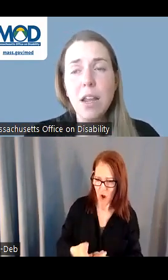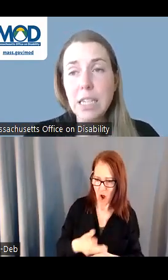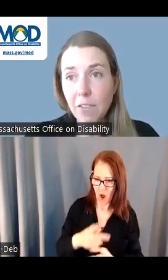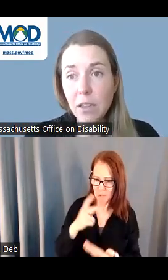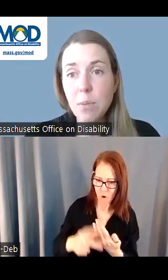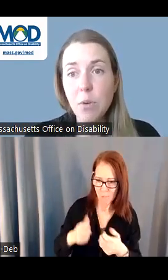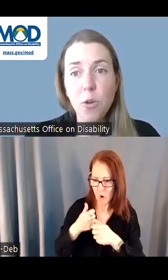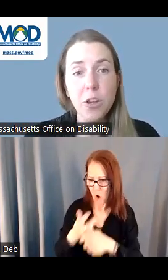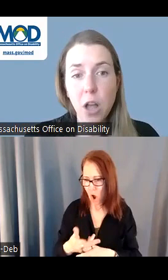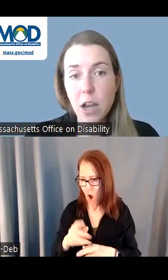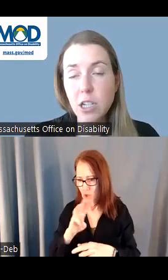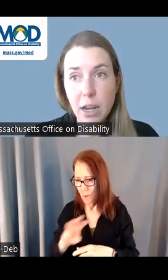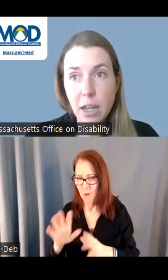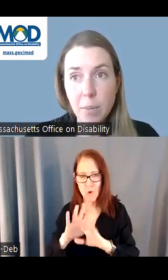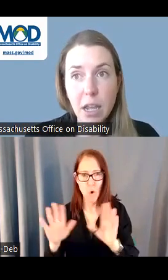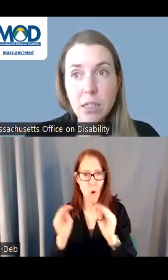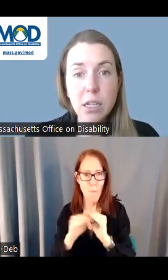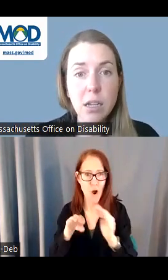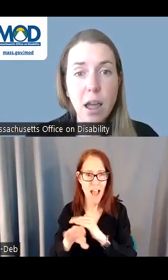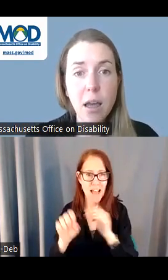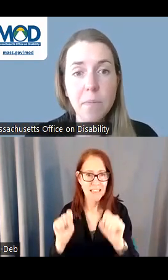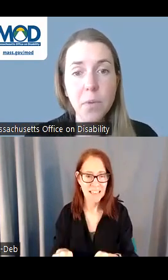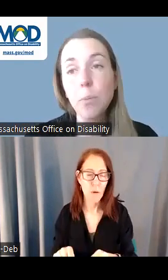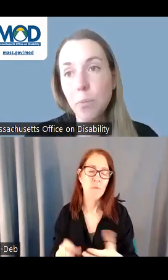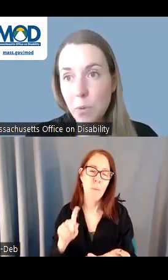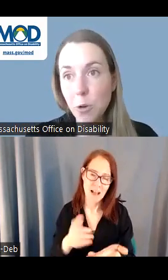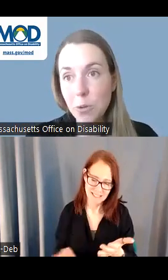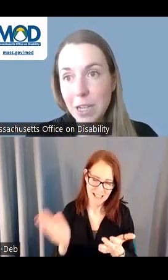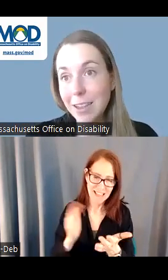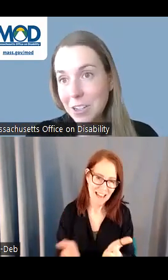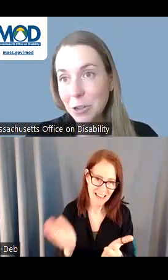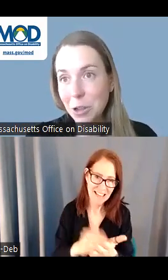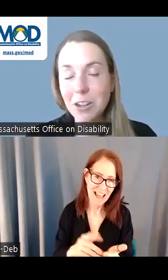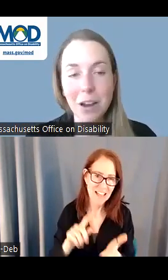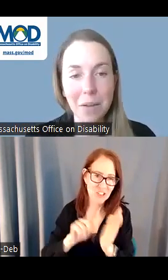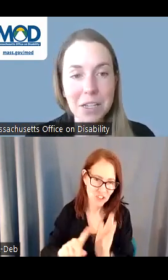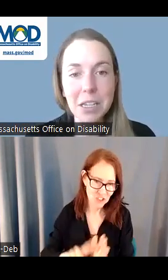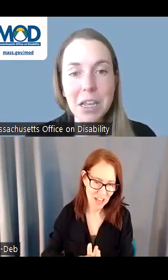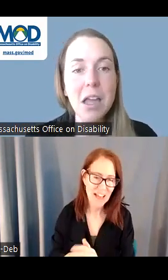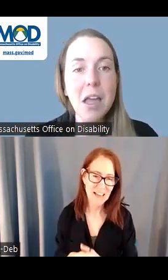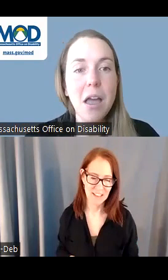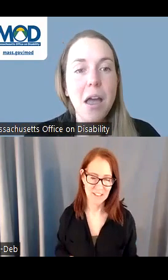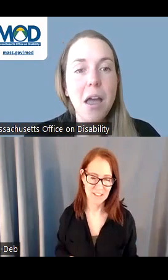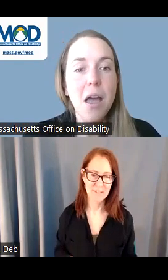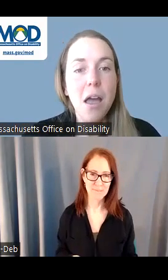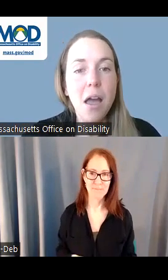and definitely before you launch any updates or before you take the initial launch, obviously.